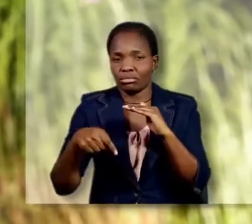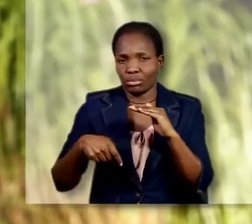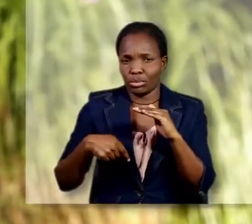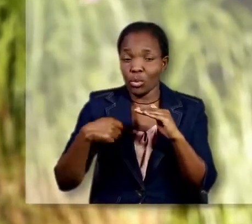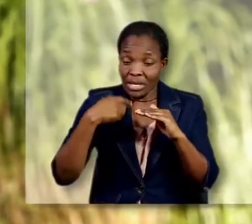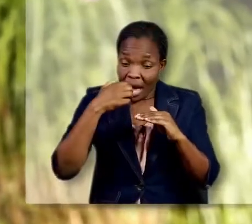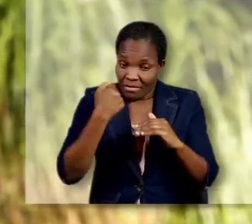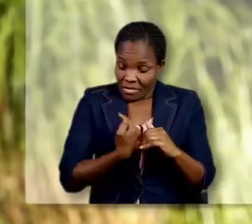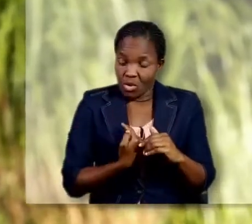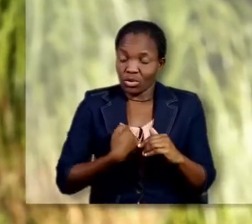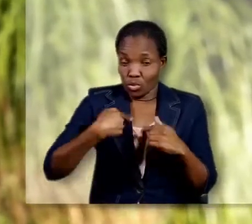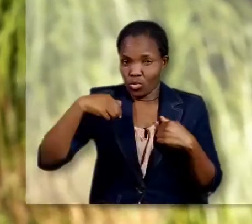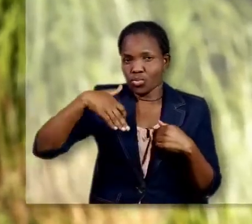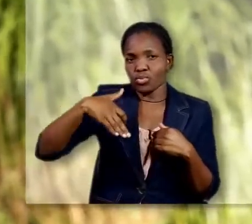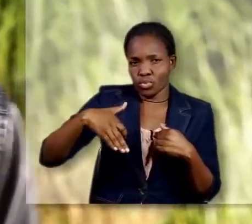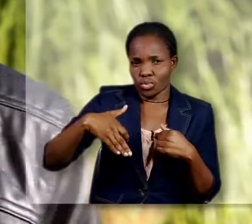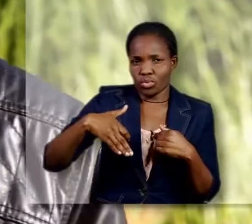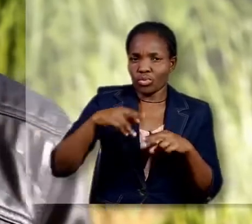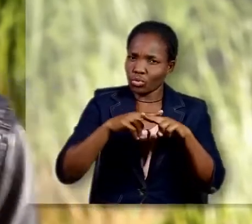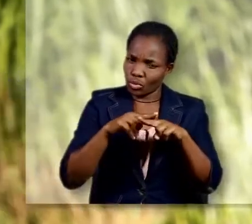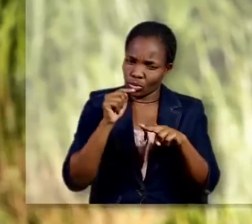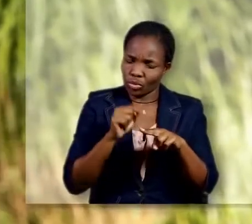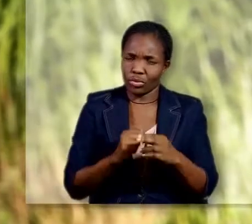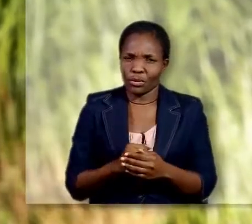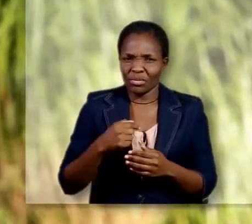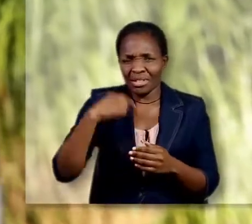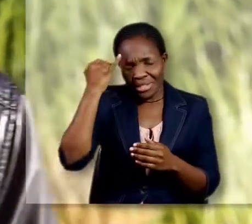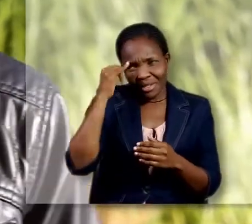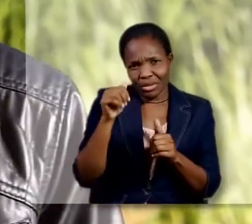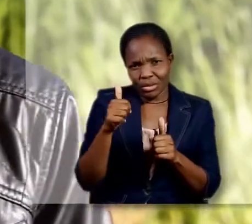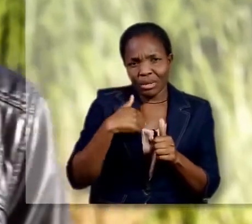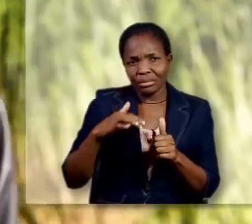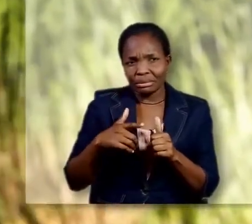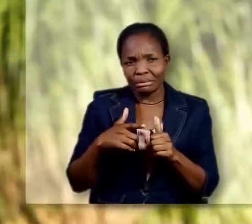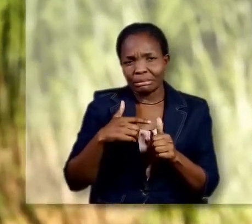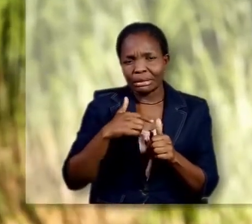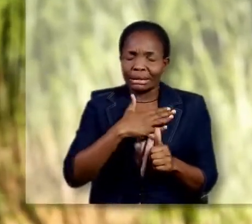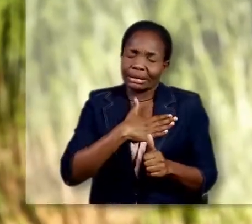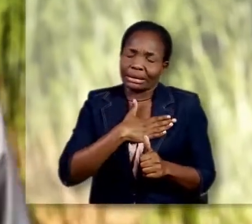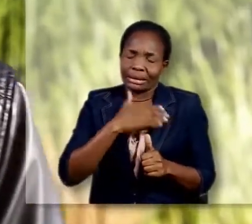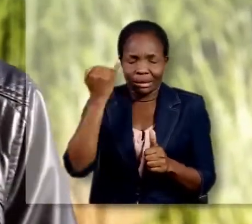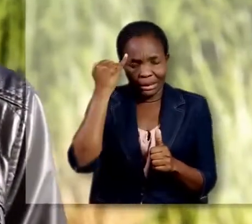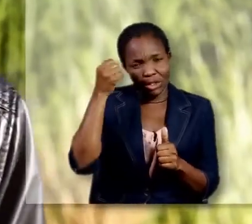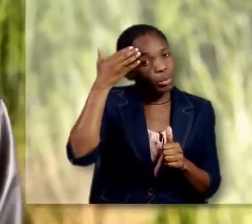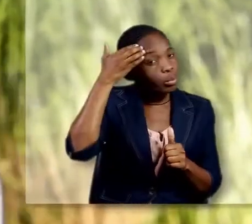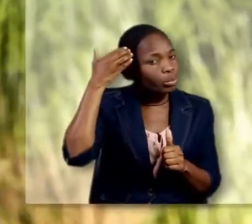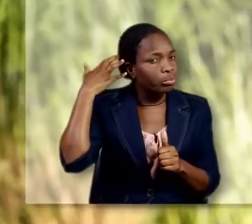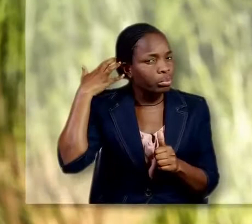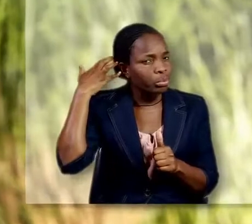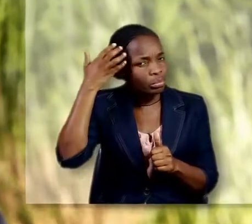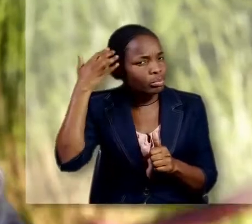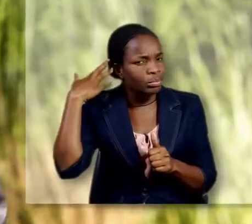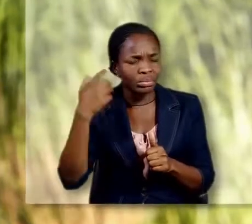our own system. And I think the good idea, I like the idea of Dr. Sam Nyoma, where he said,